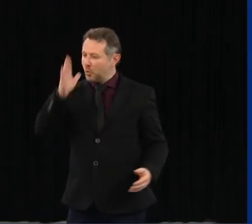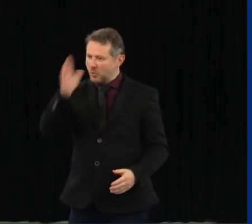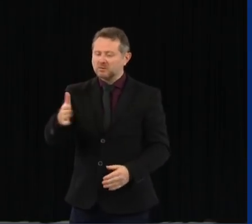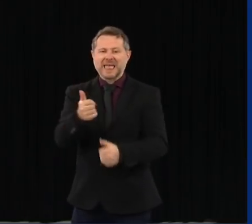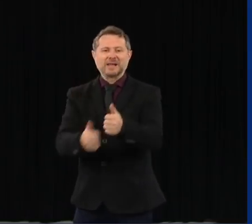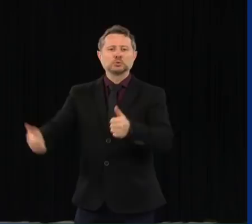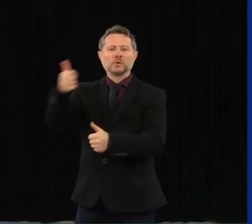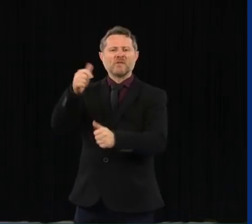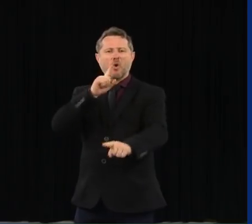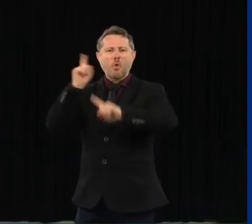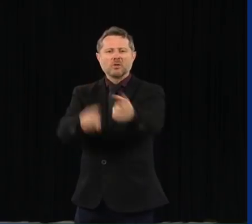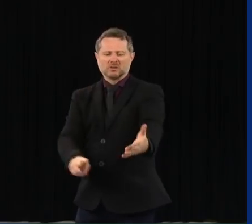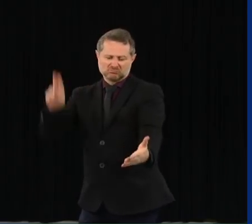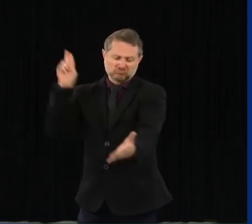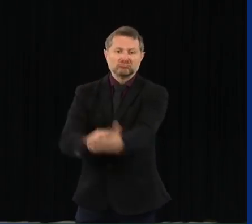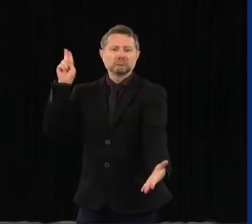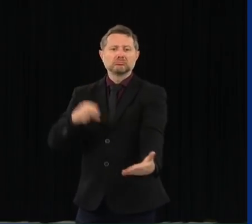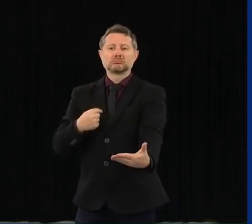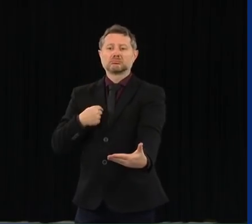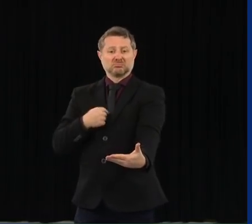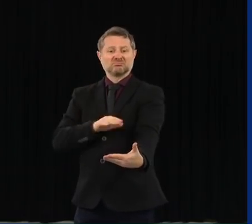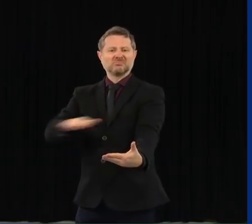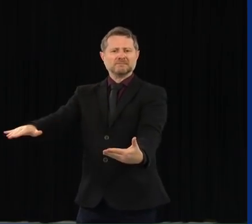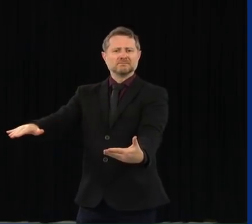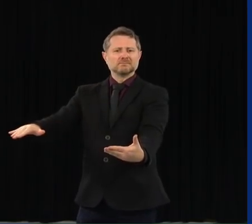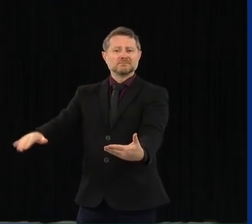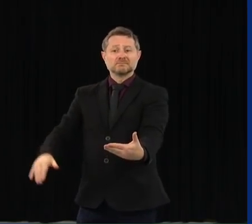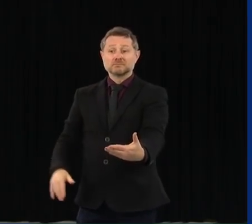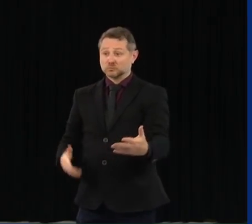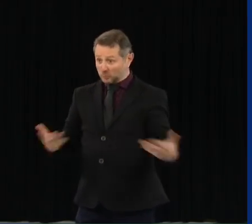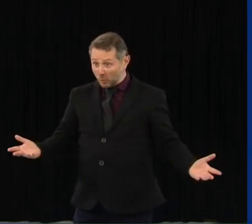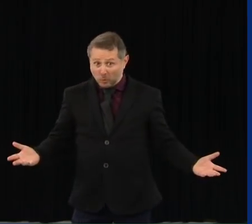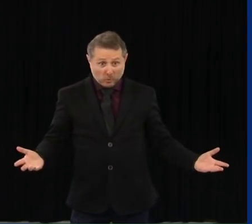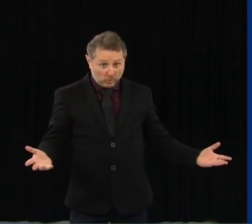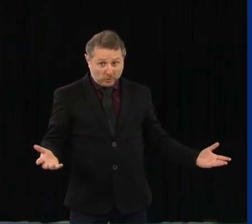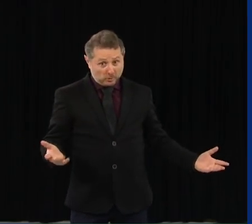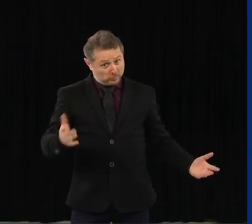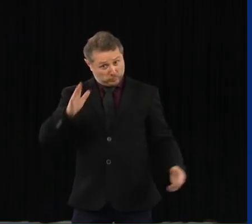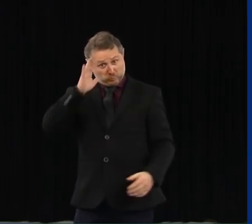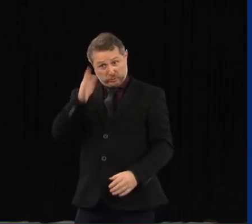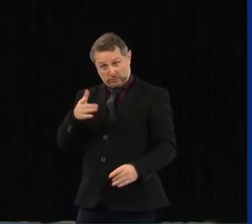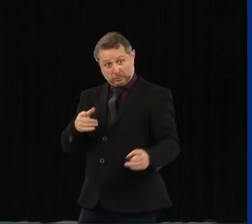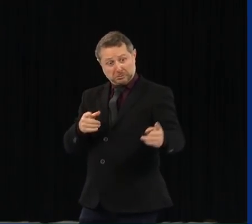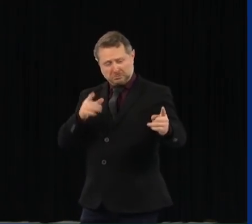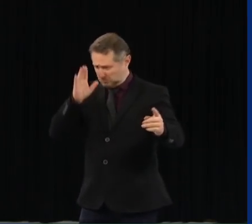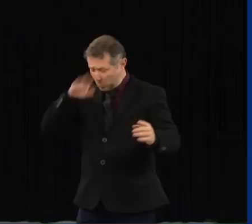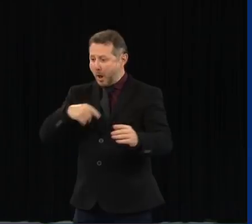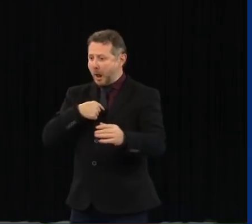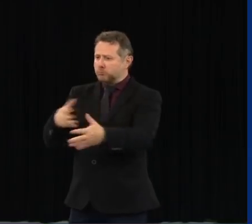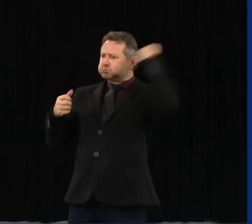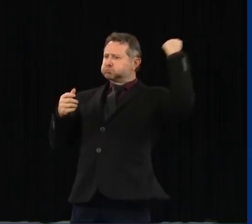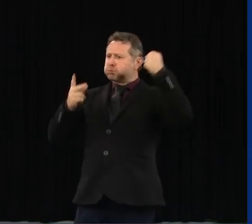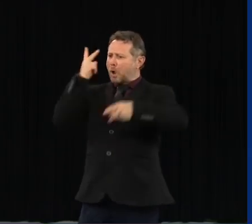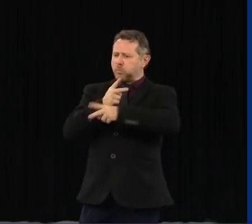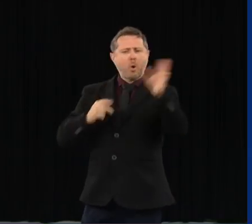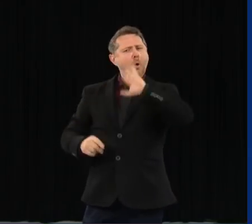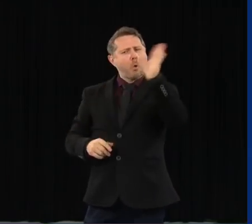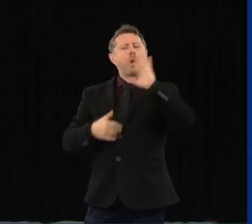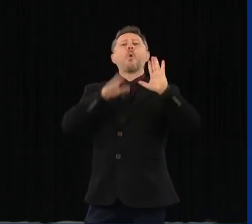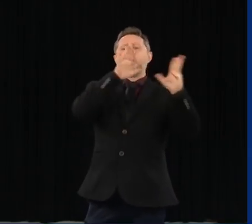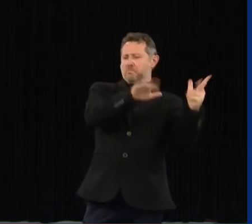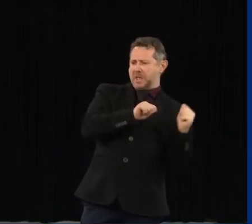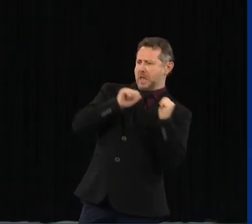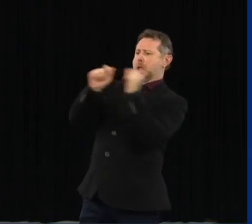Those institutions will either get their ventilator back or they will be reimbursed and paid for